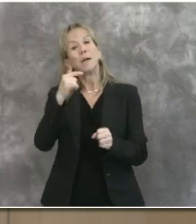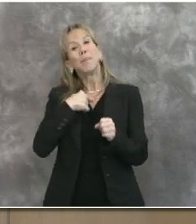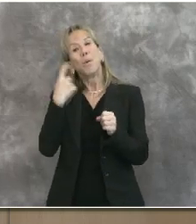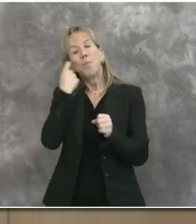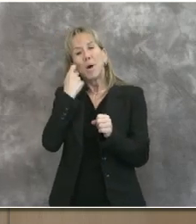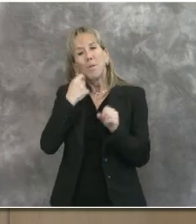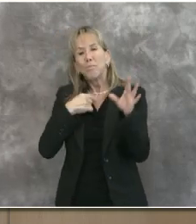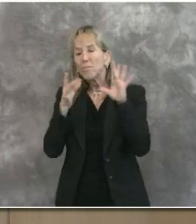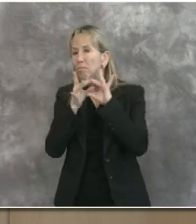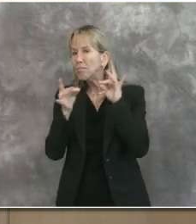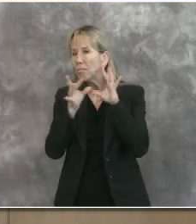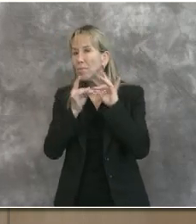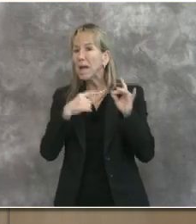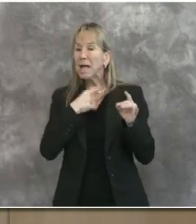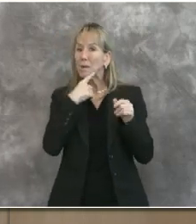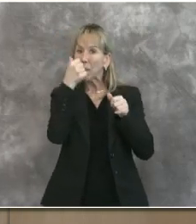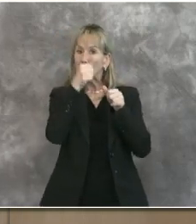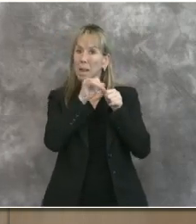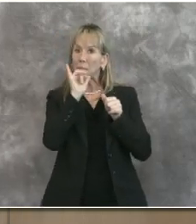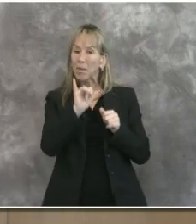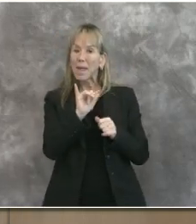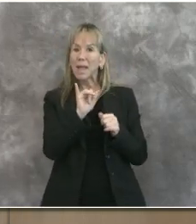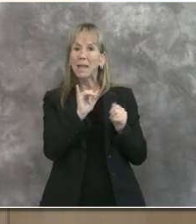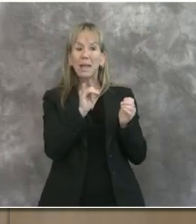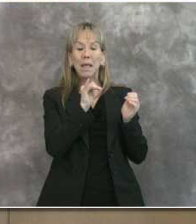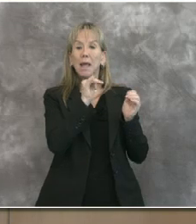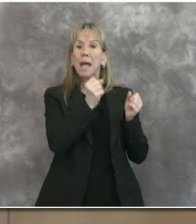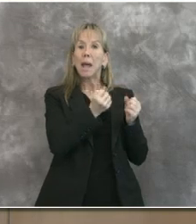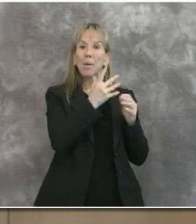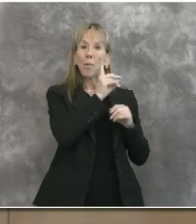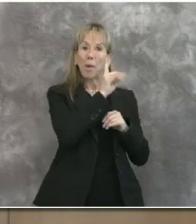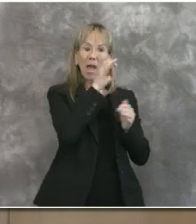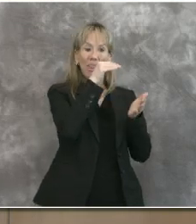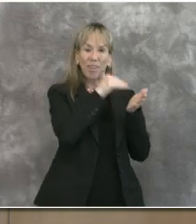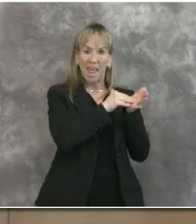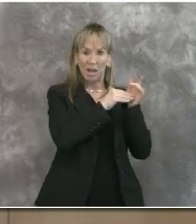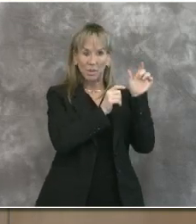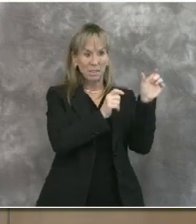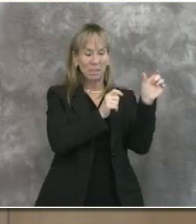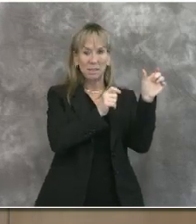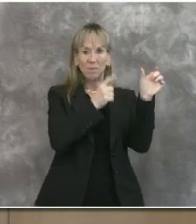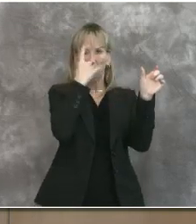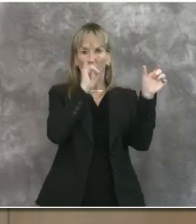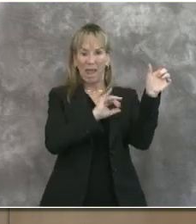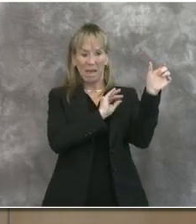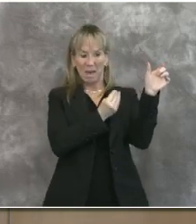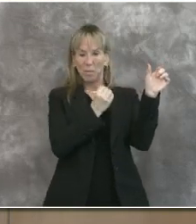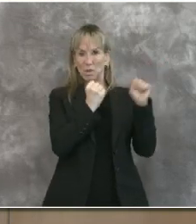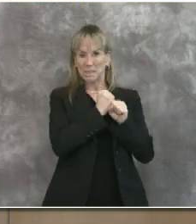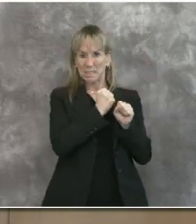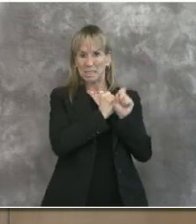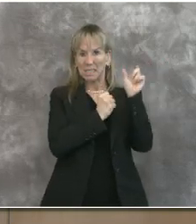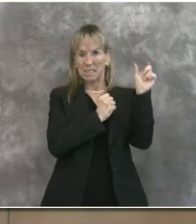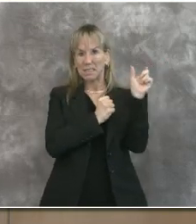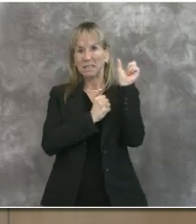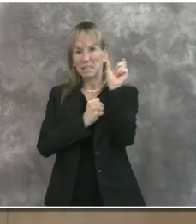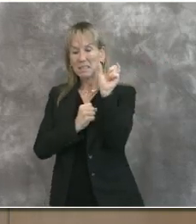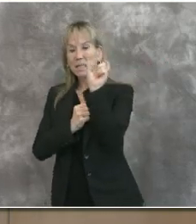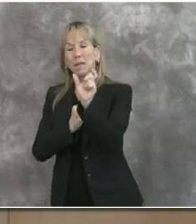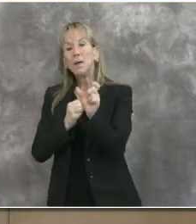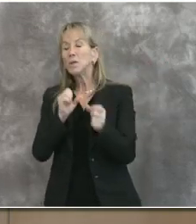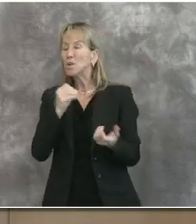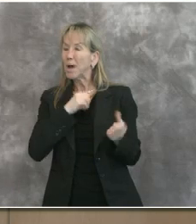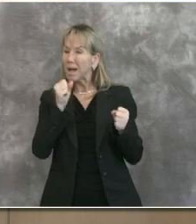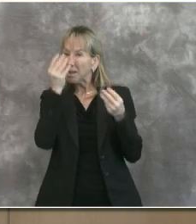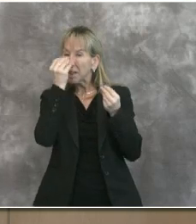is that the rates per thousand are going to be reflected in some of the statistics that we've showed. I'll say that in the